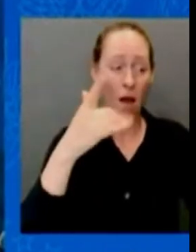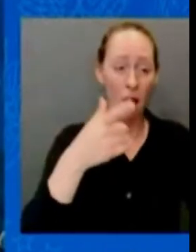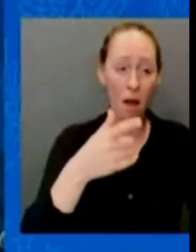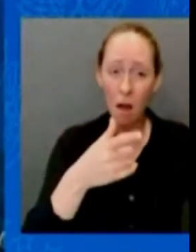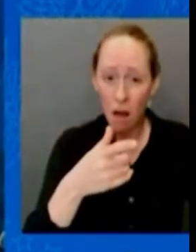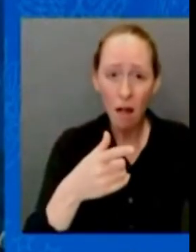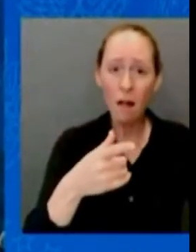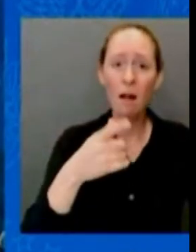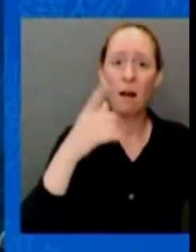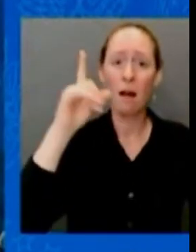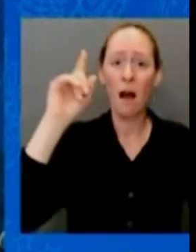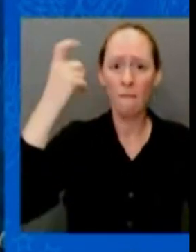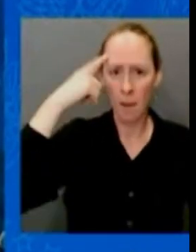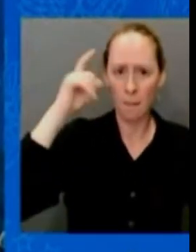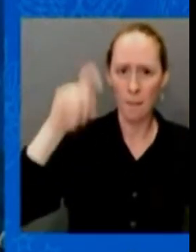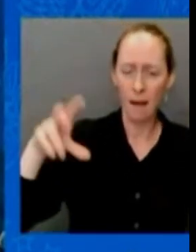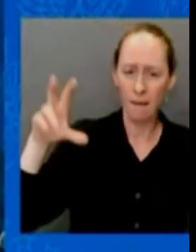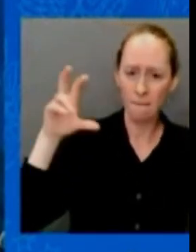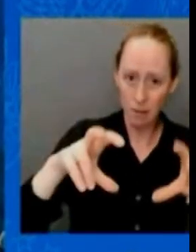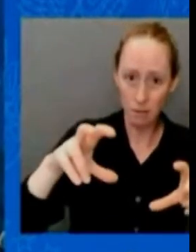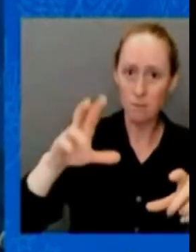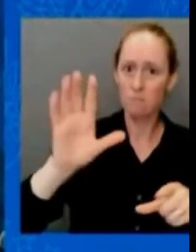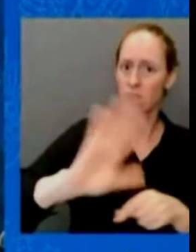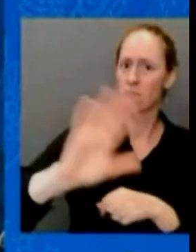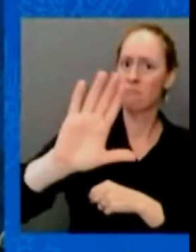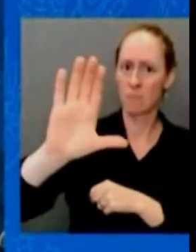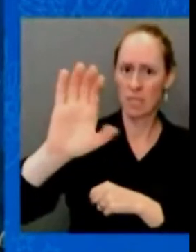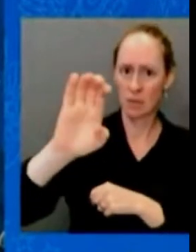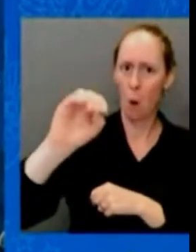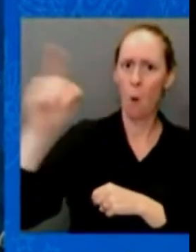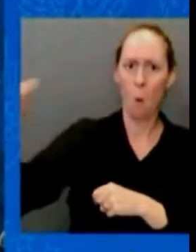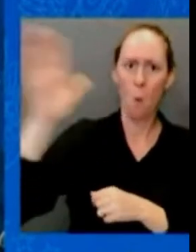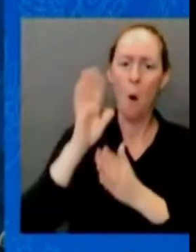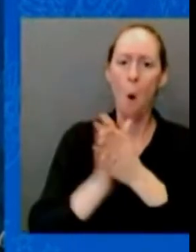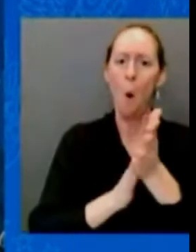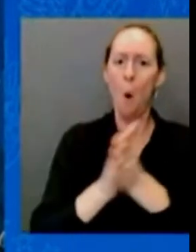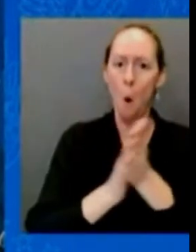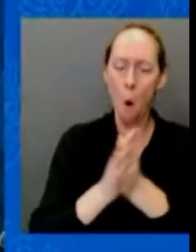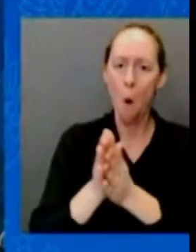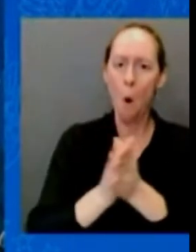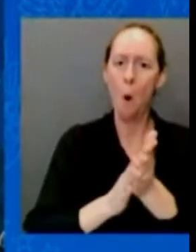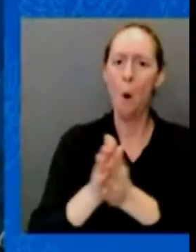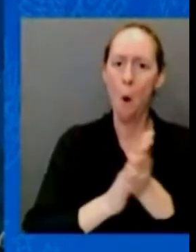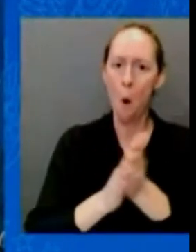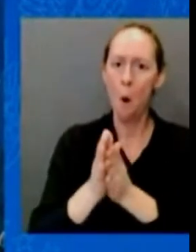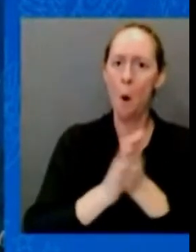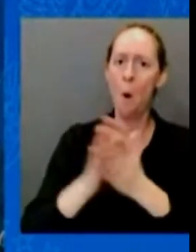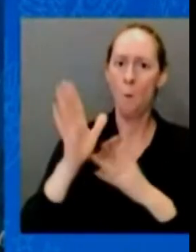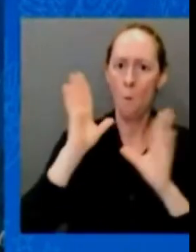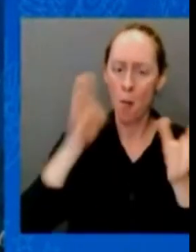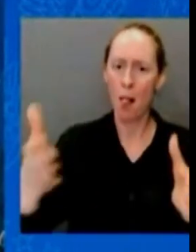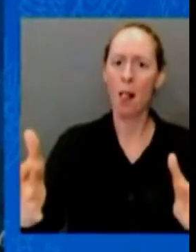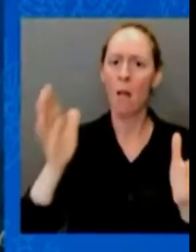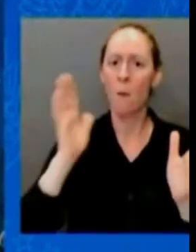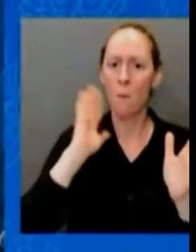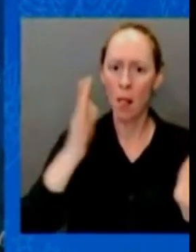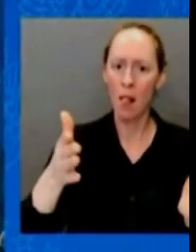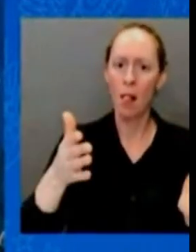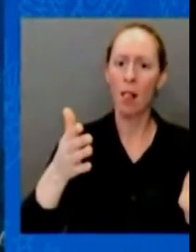investment tracks private sector investment, particularly in those things we need badly. Our national security